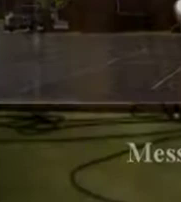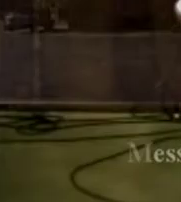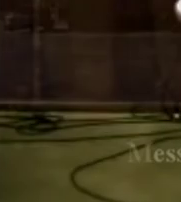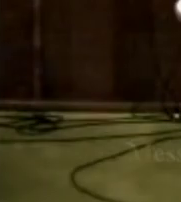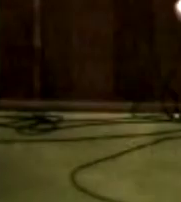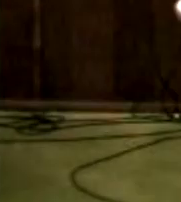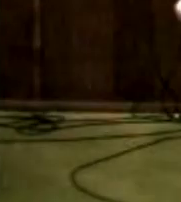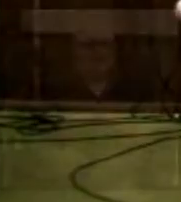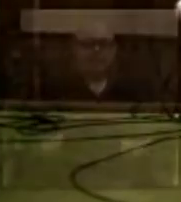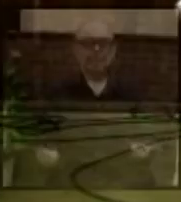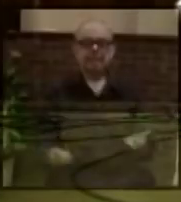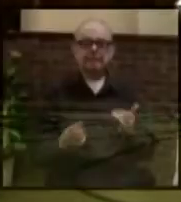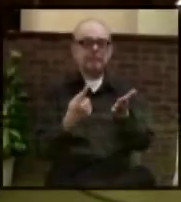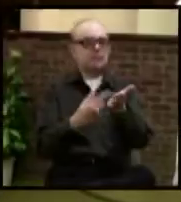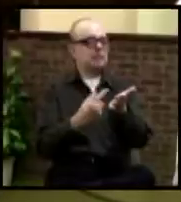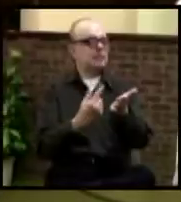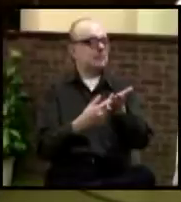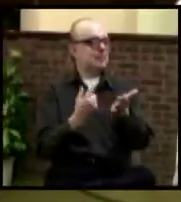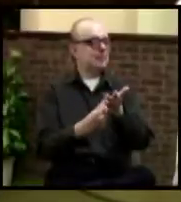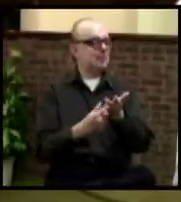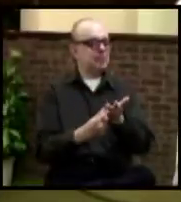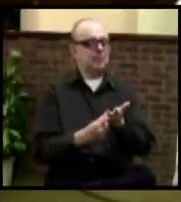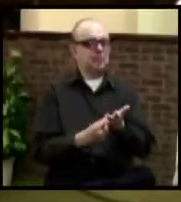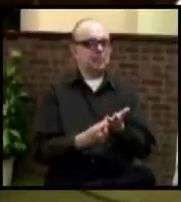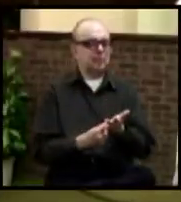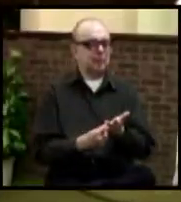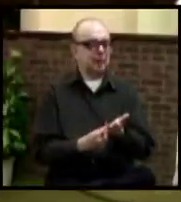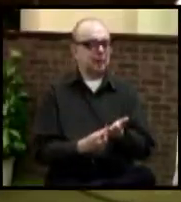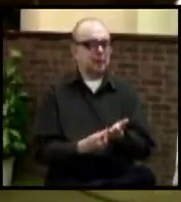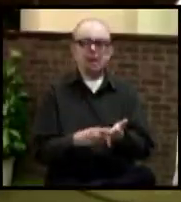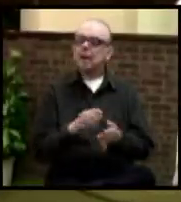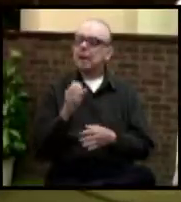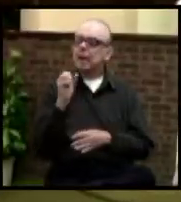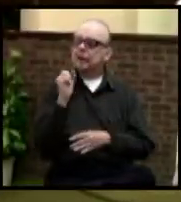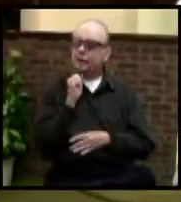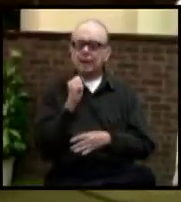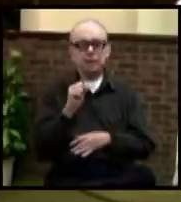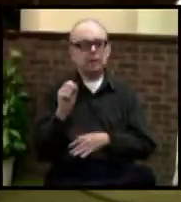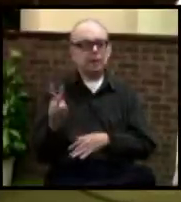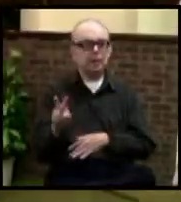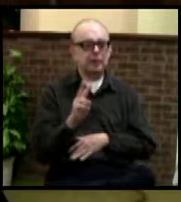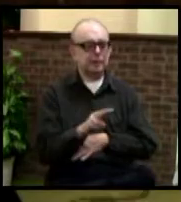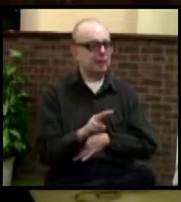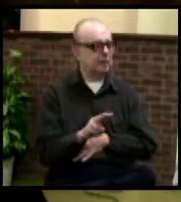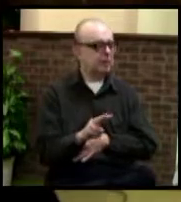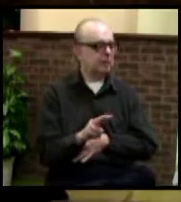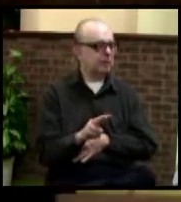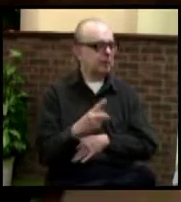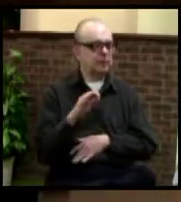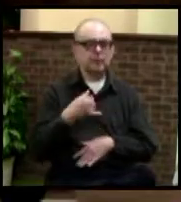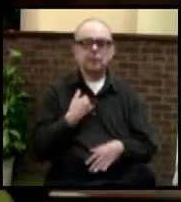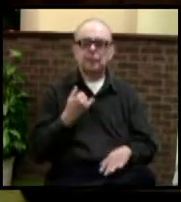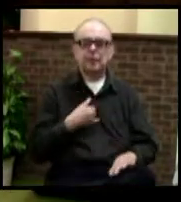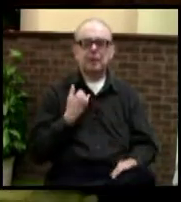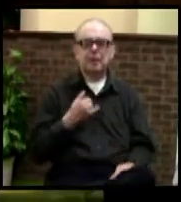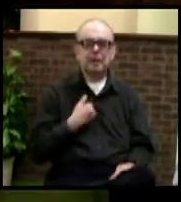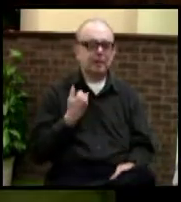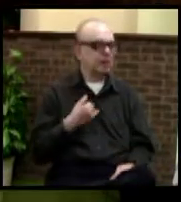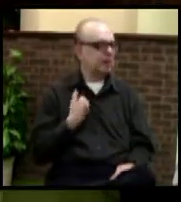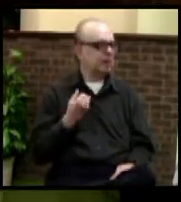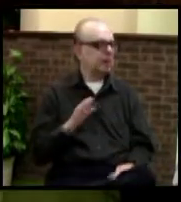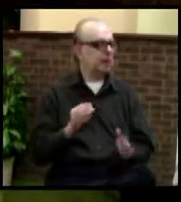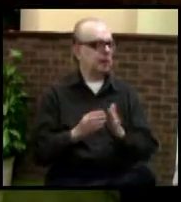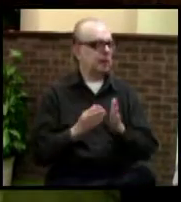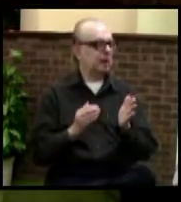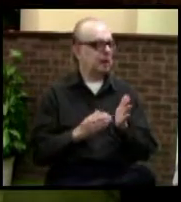So today we're going to talk about Signal 22. And it's a Signal 22 for Joy. It's the name of